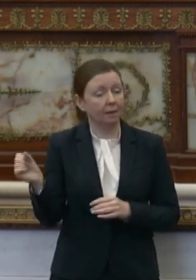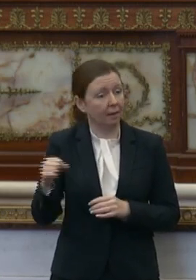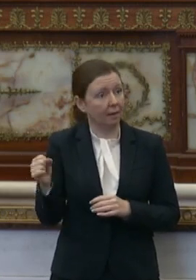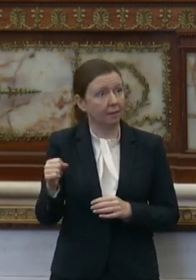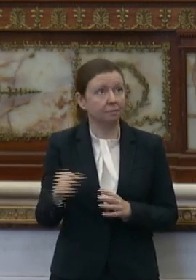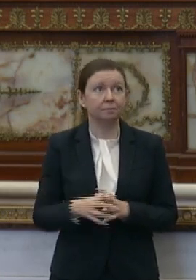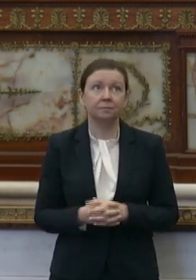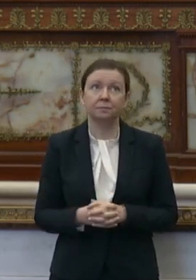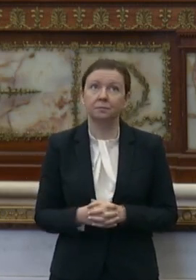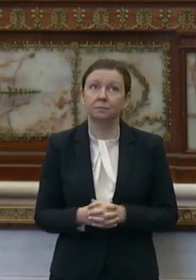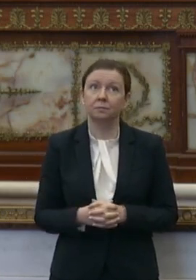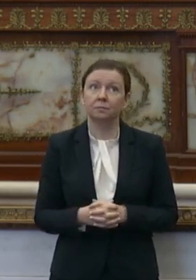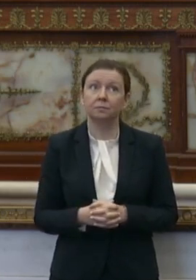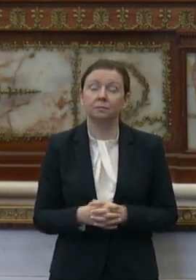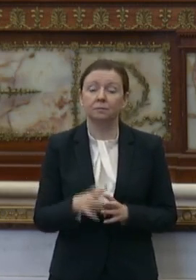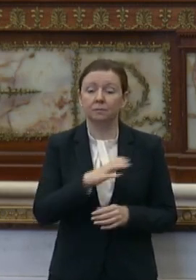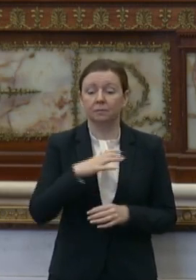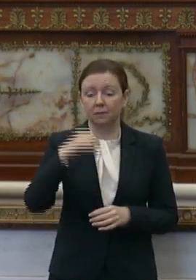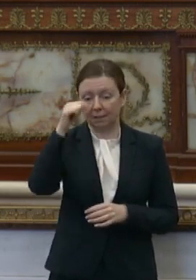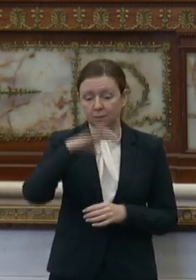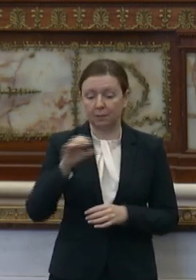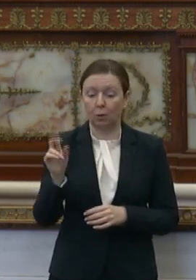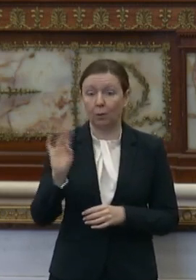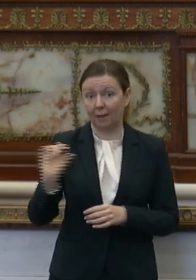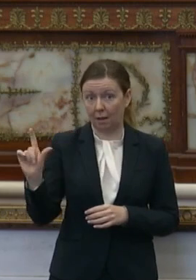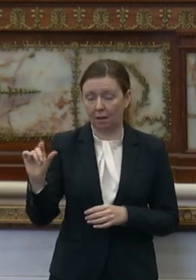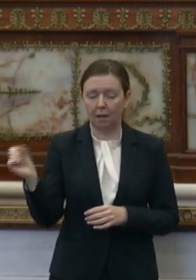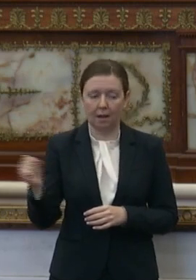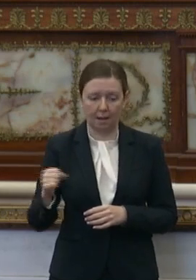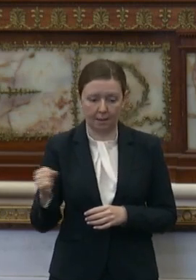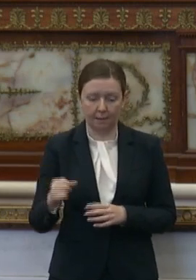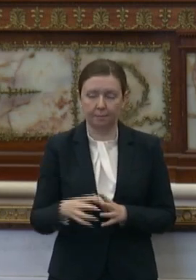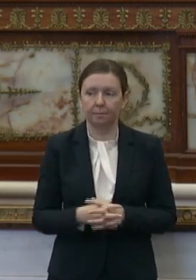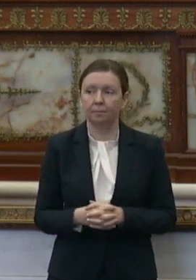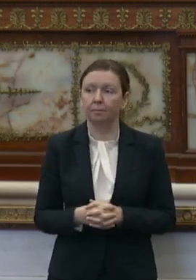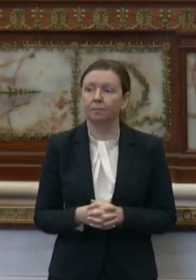Aye. Councilman O'Neill? Aye.